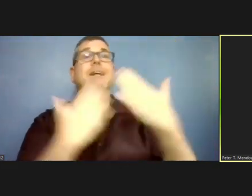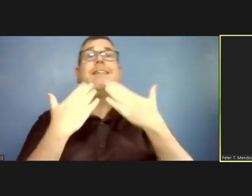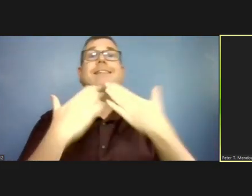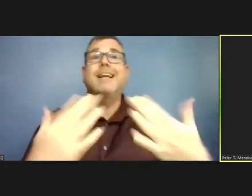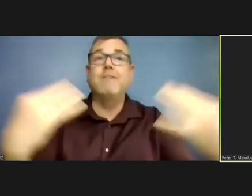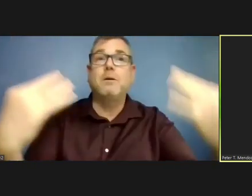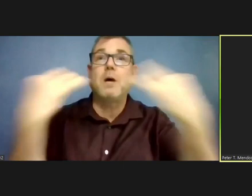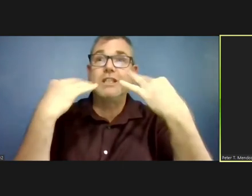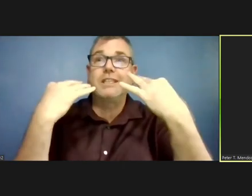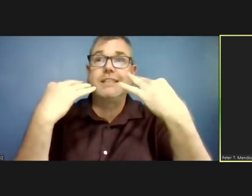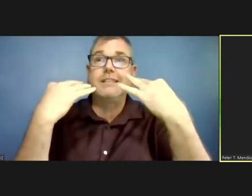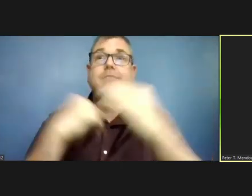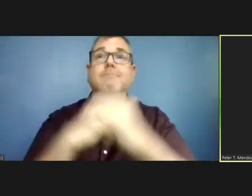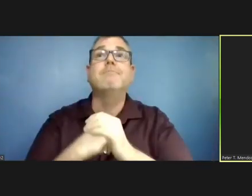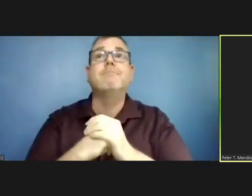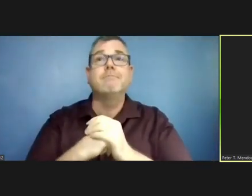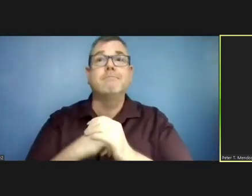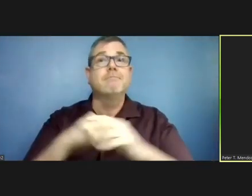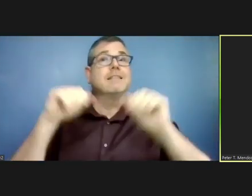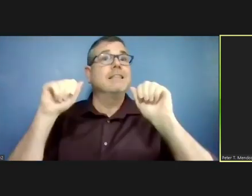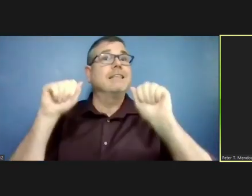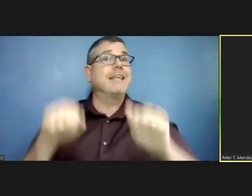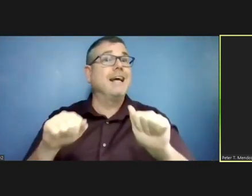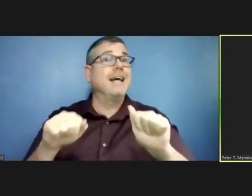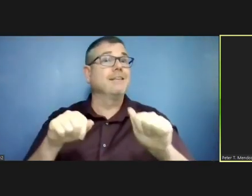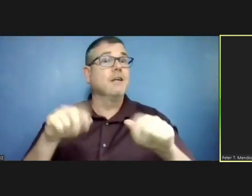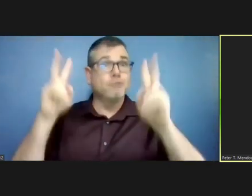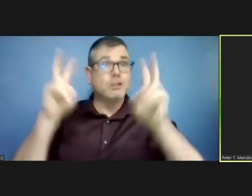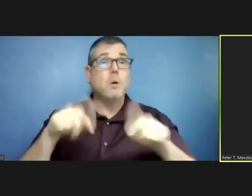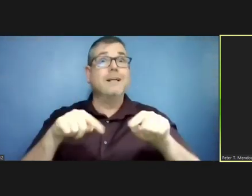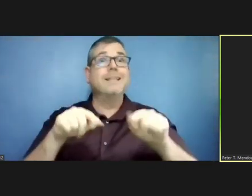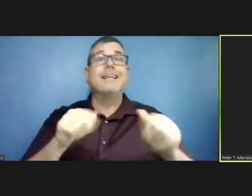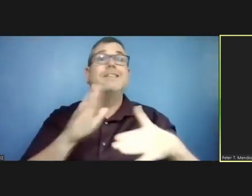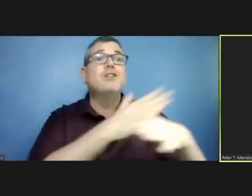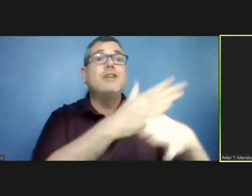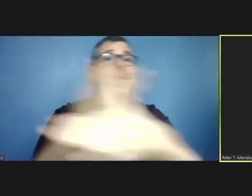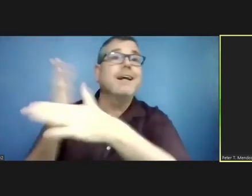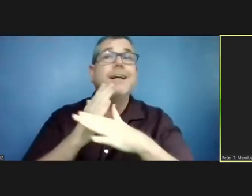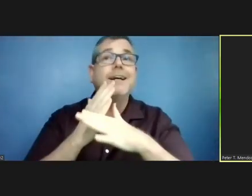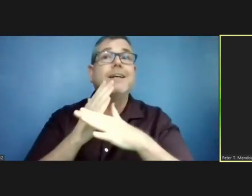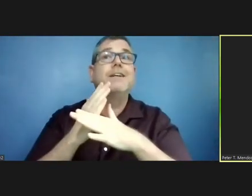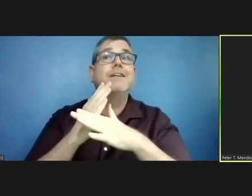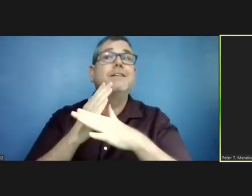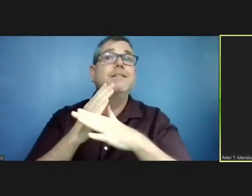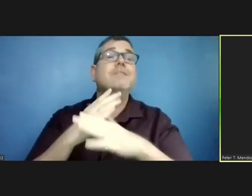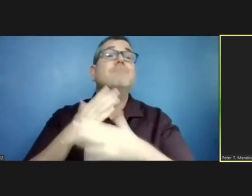it. Have a great afternoon and be safe.